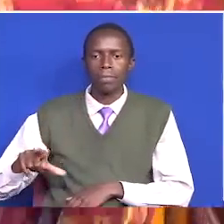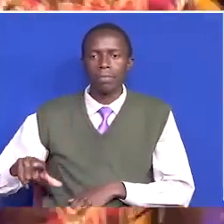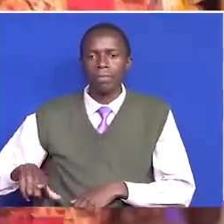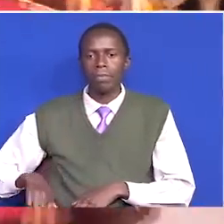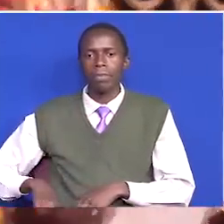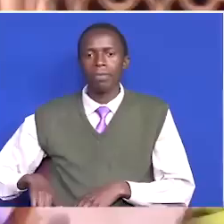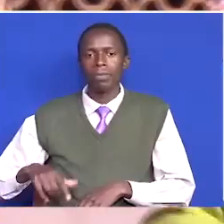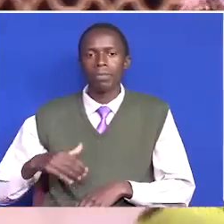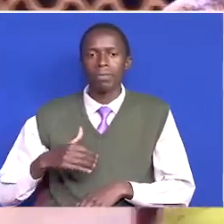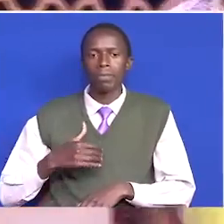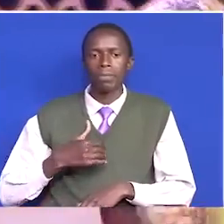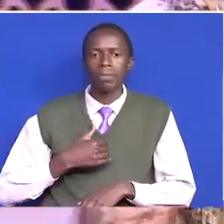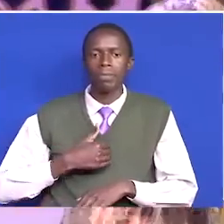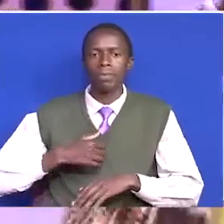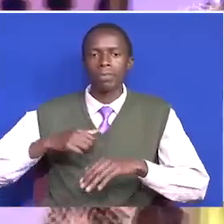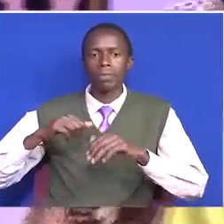uwezo